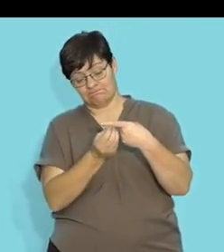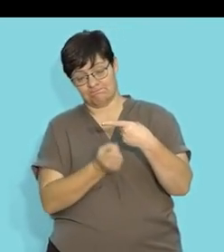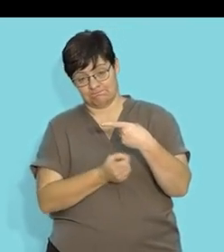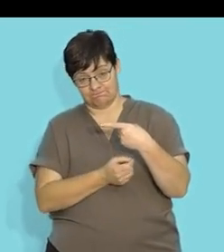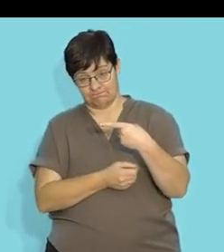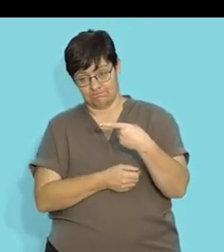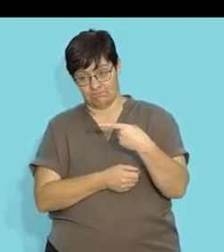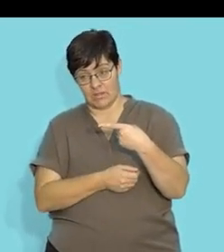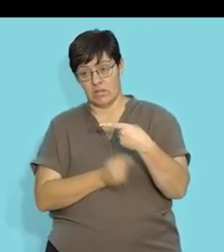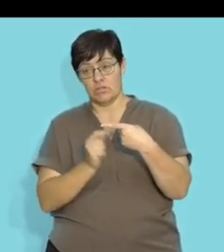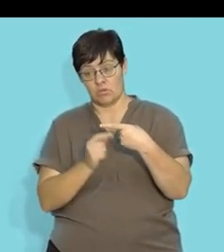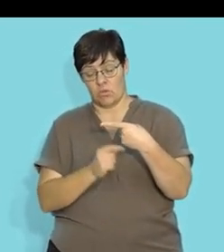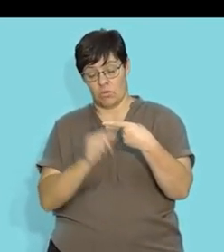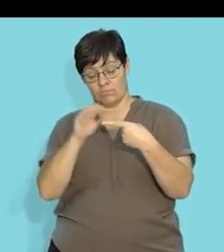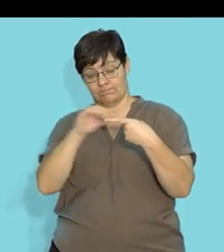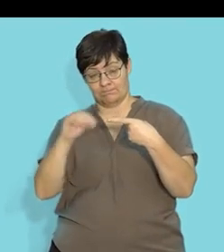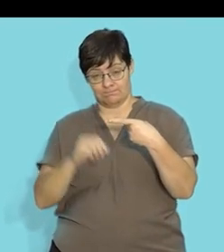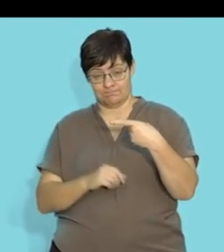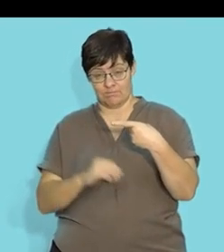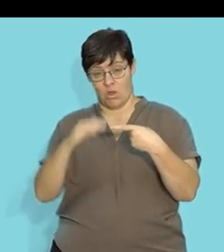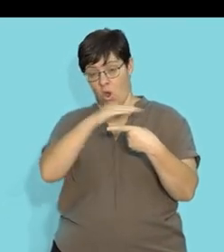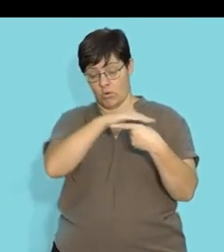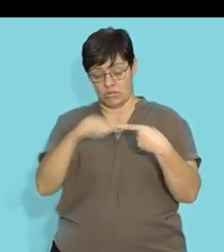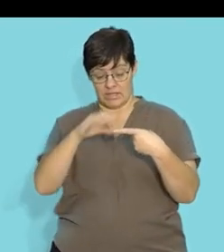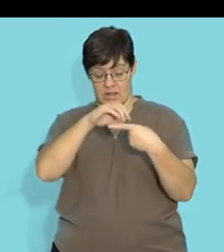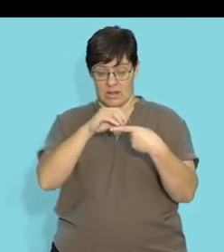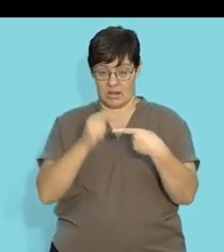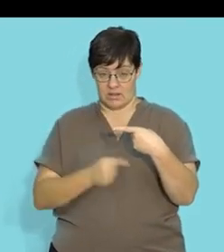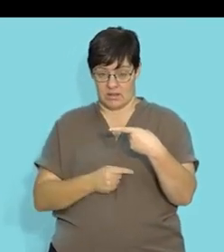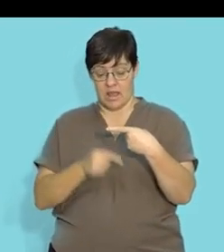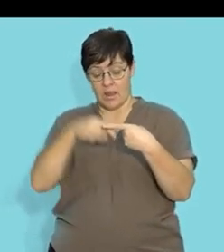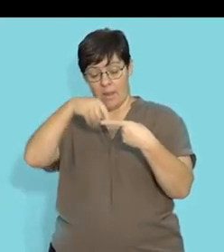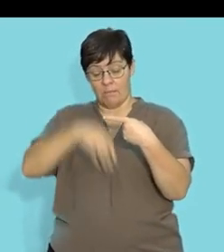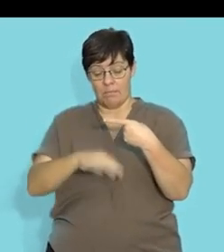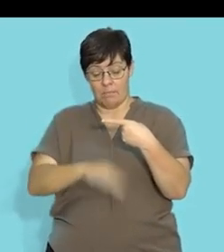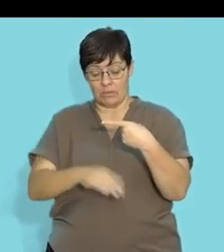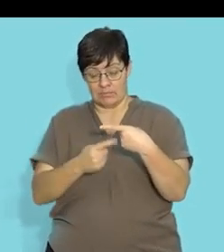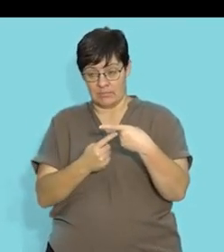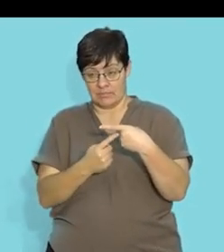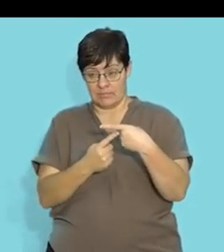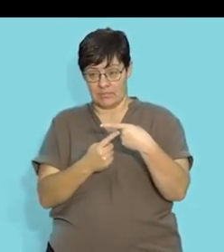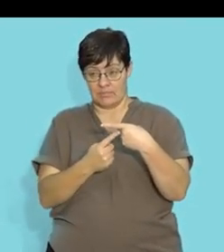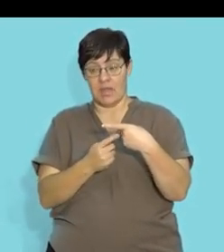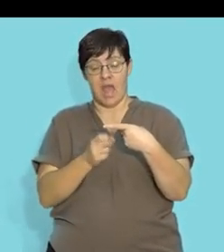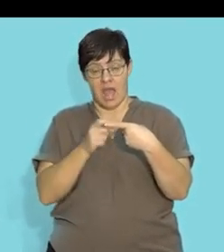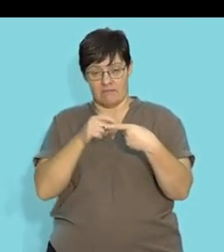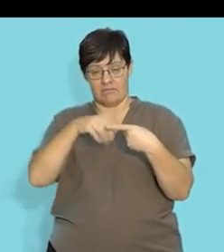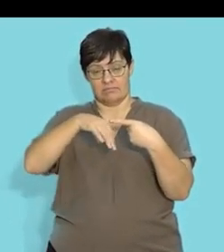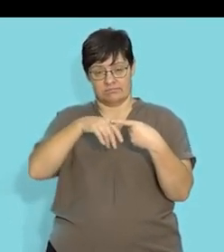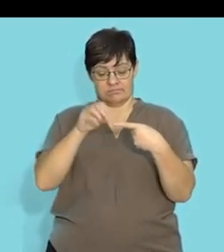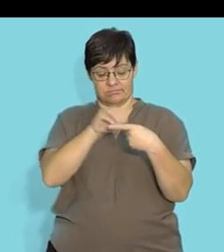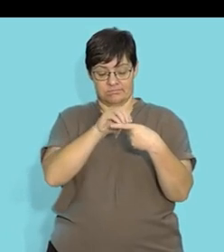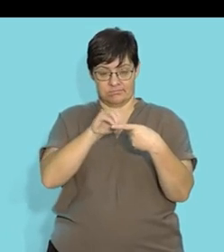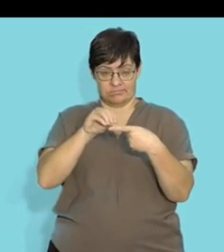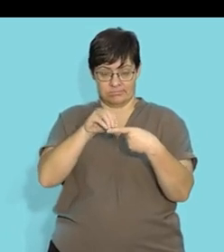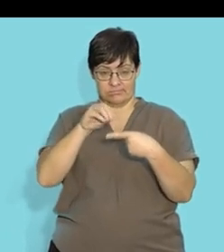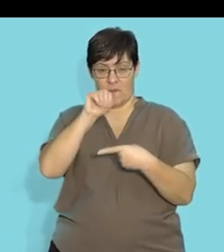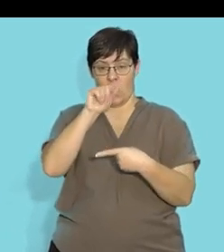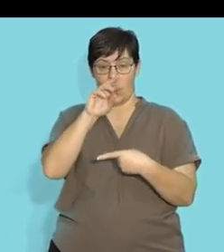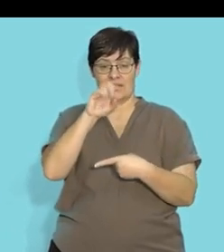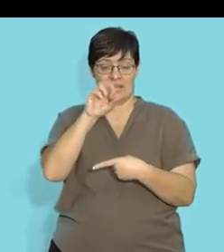the stem and root. So the plant is placed along a horizontal surface, and at the bottom of that we see the accumulation of the